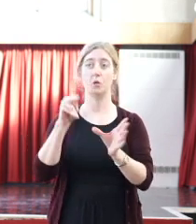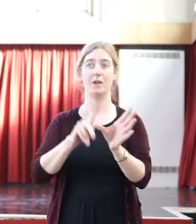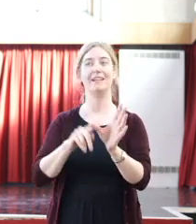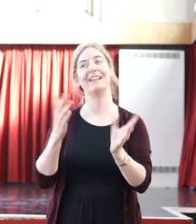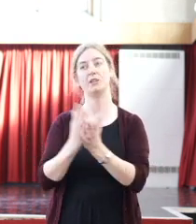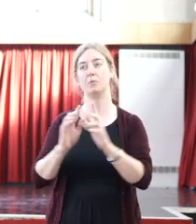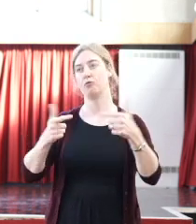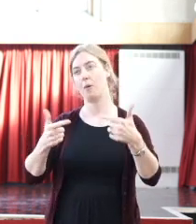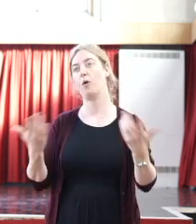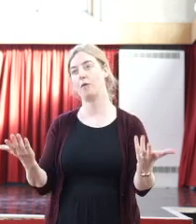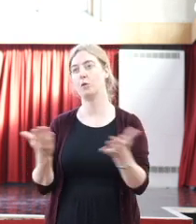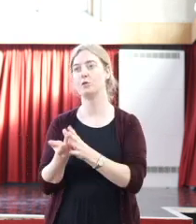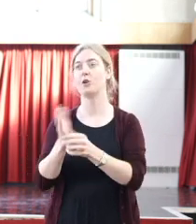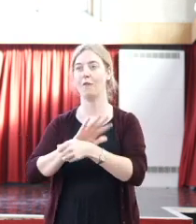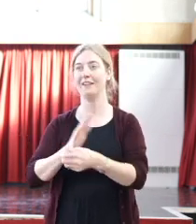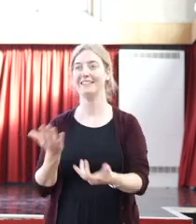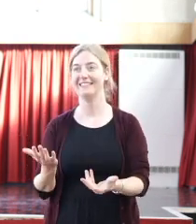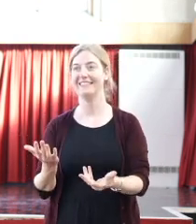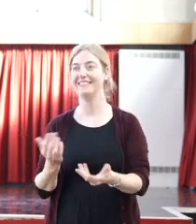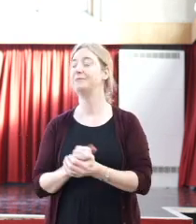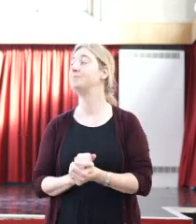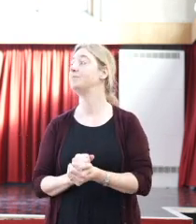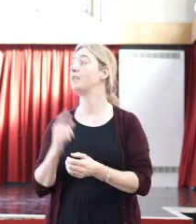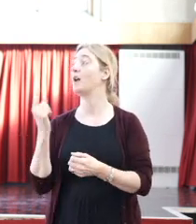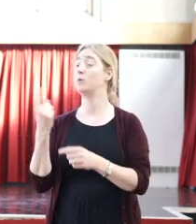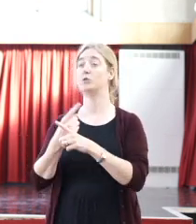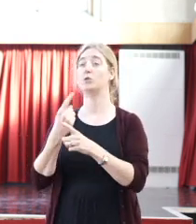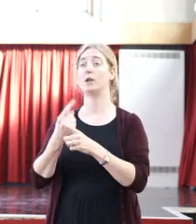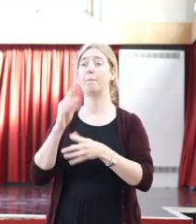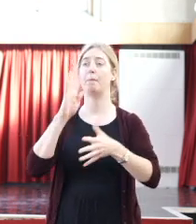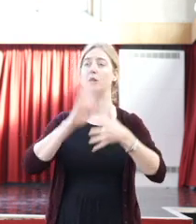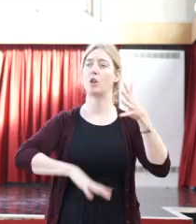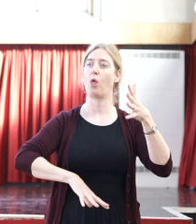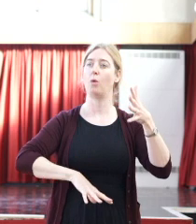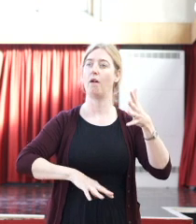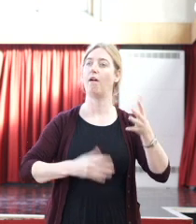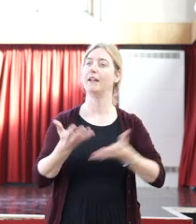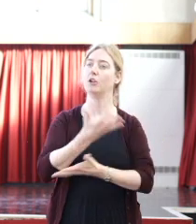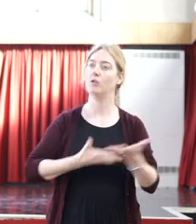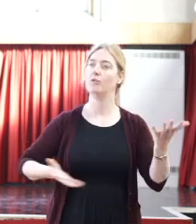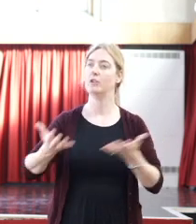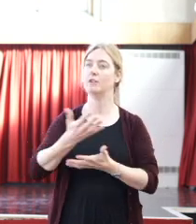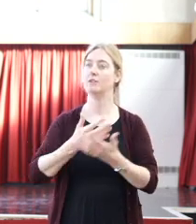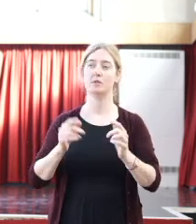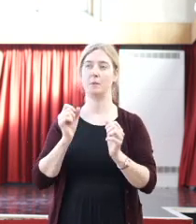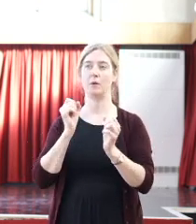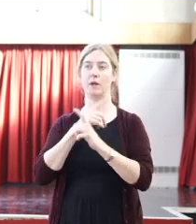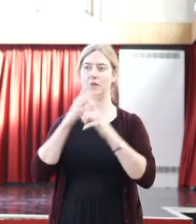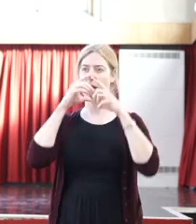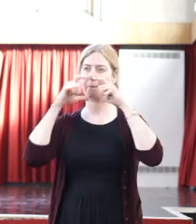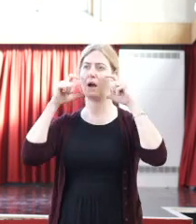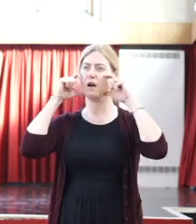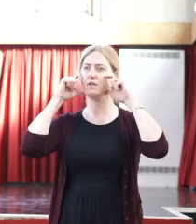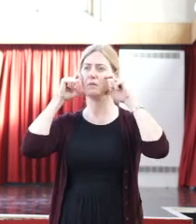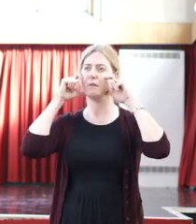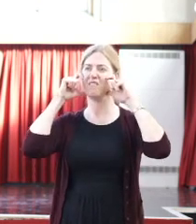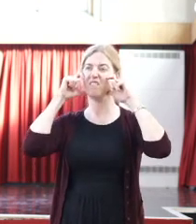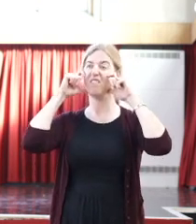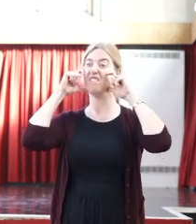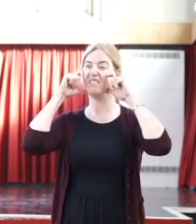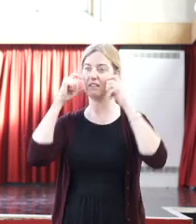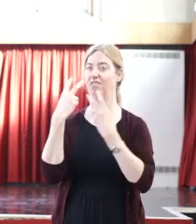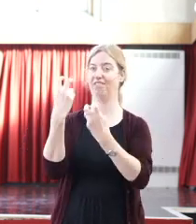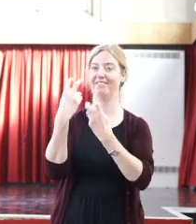remote. Although I was speaking in a conference in Barcelona, and it was slightly disconcerting because one had to present in a mask in an auditorium